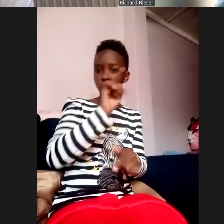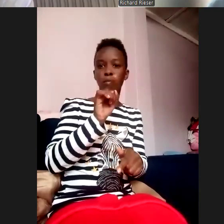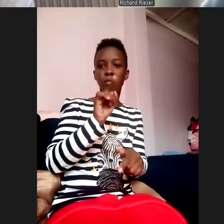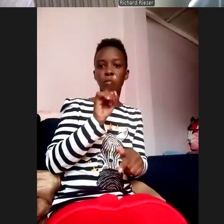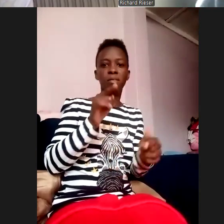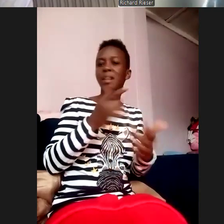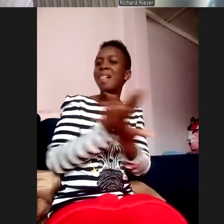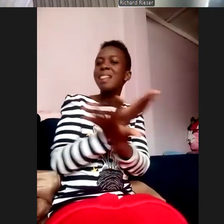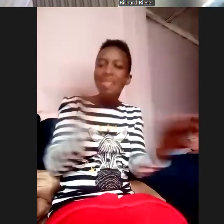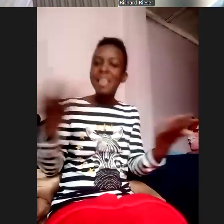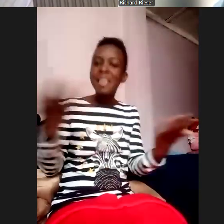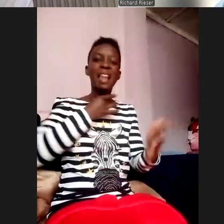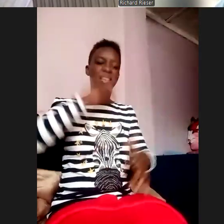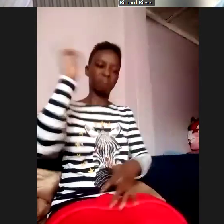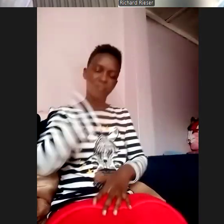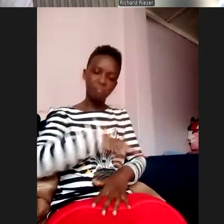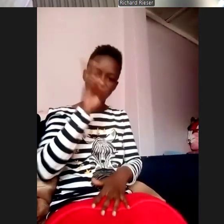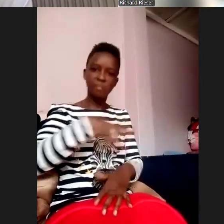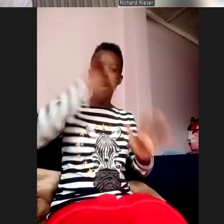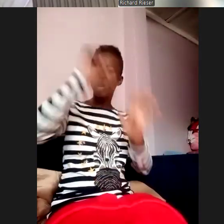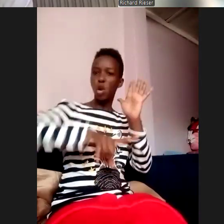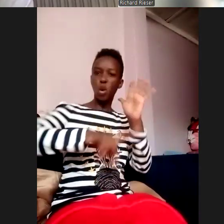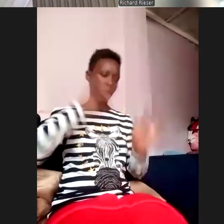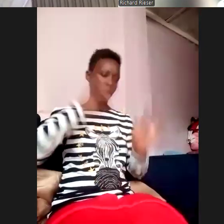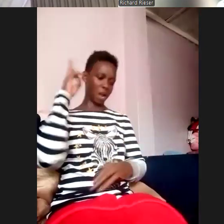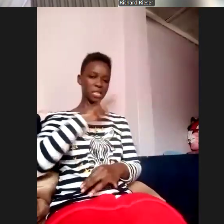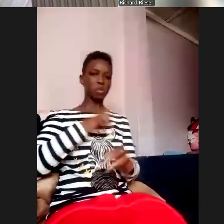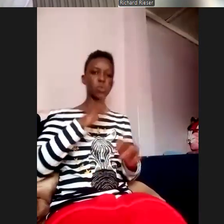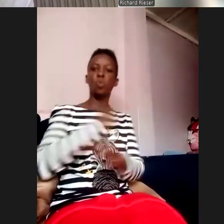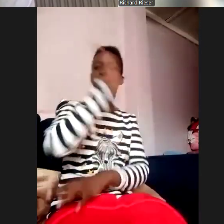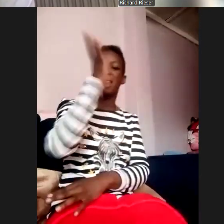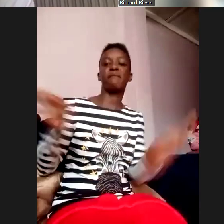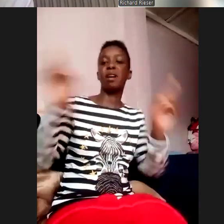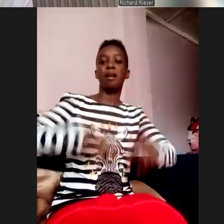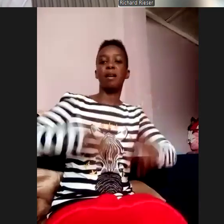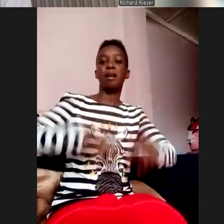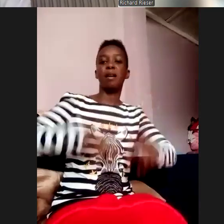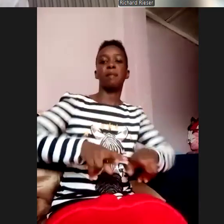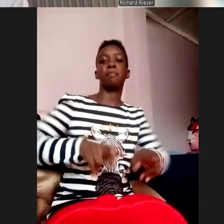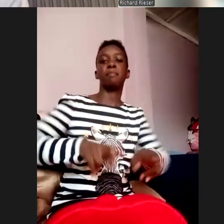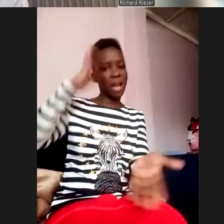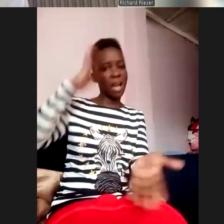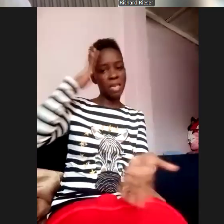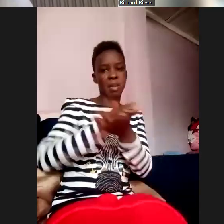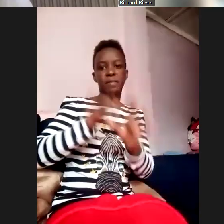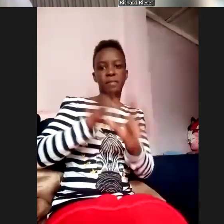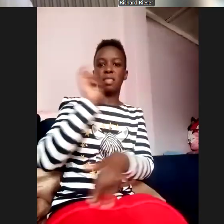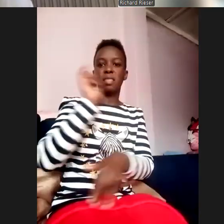if we actually teach our society or our members about the laws, then we're going to be